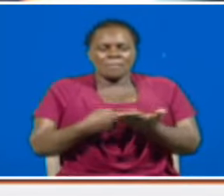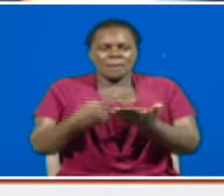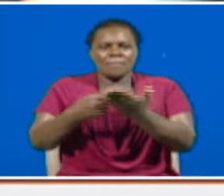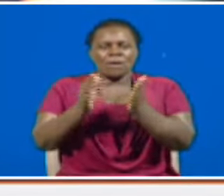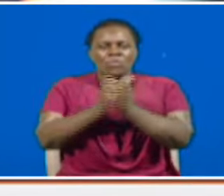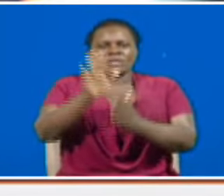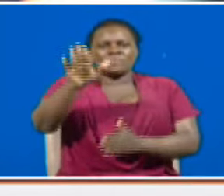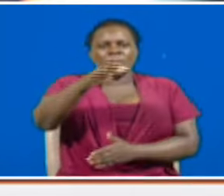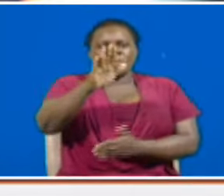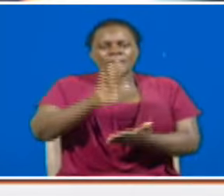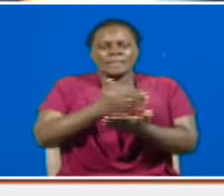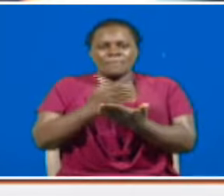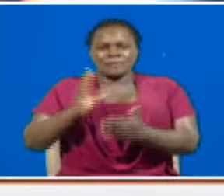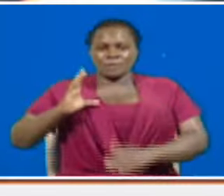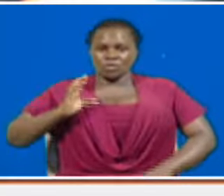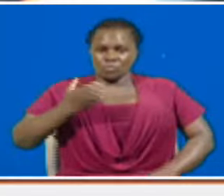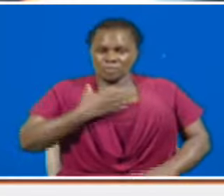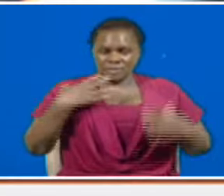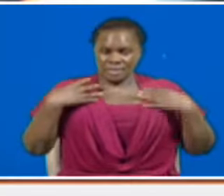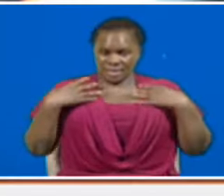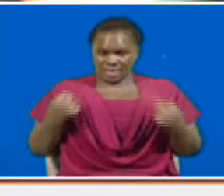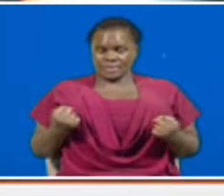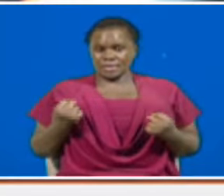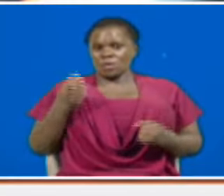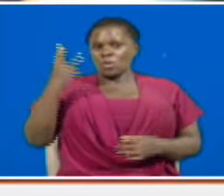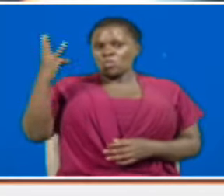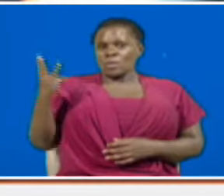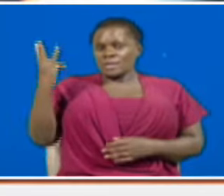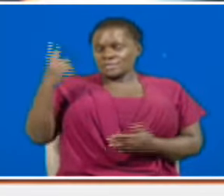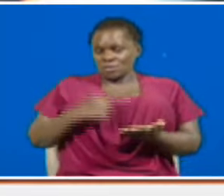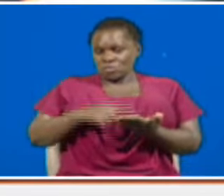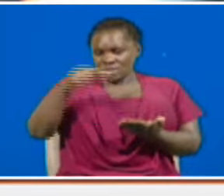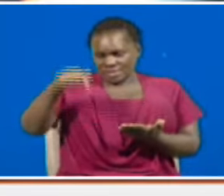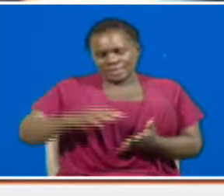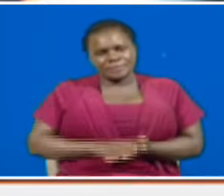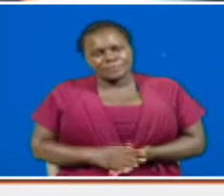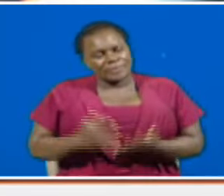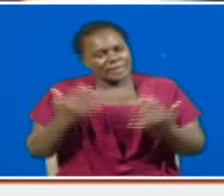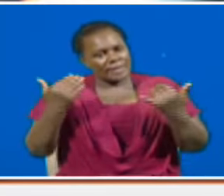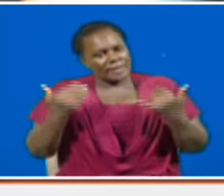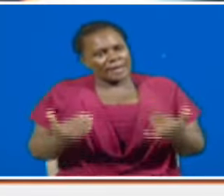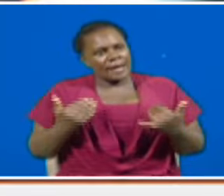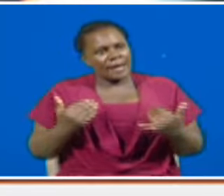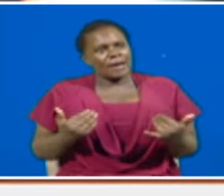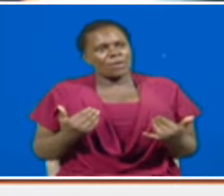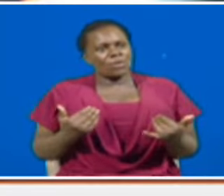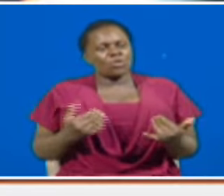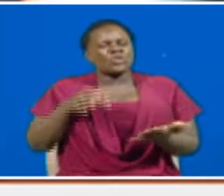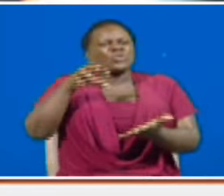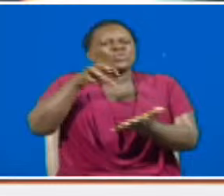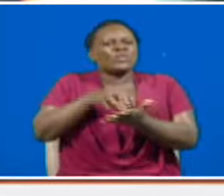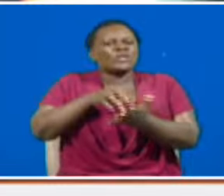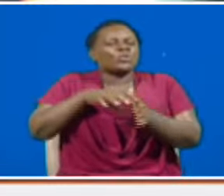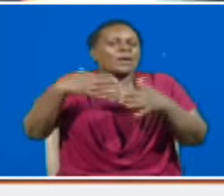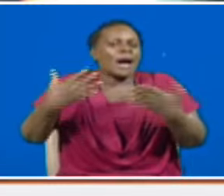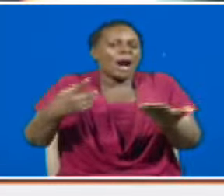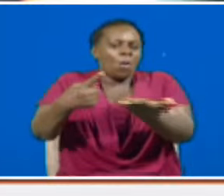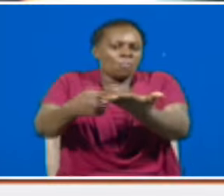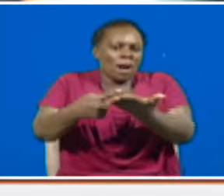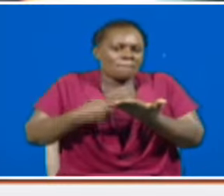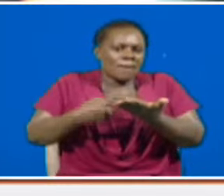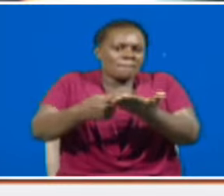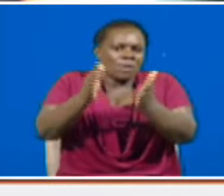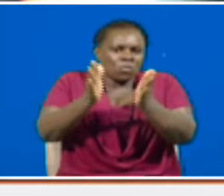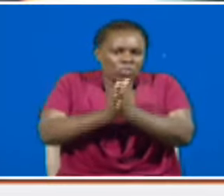Assembly Departmental Committee on Health. That's on Wednesday this week. So let's get the current status of negotiations with